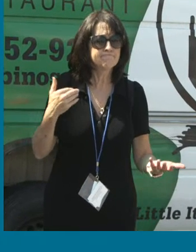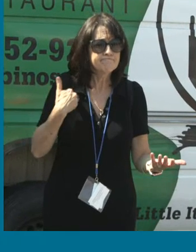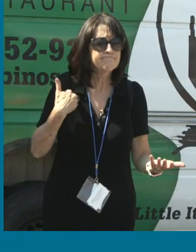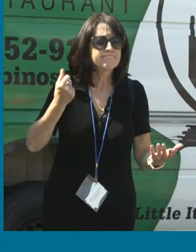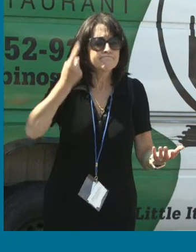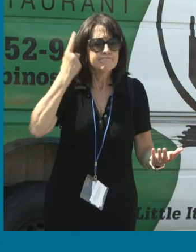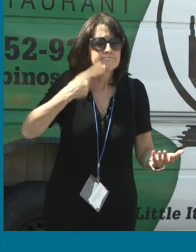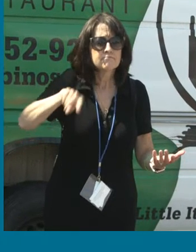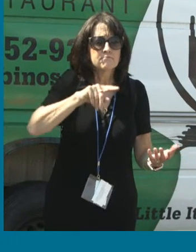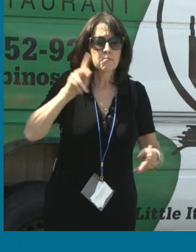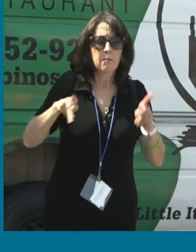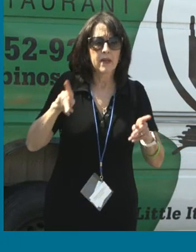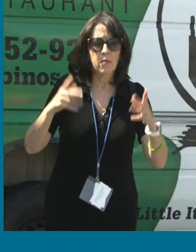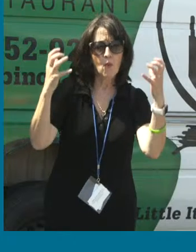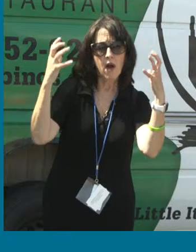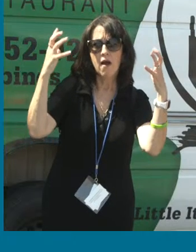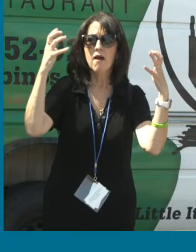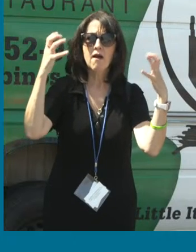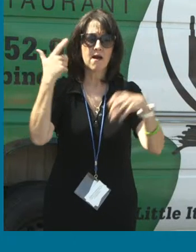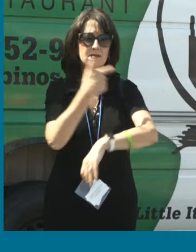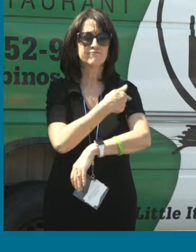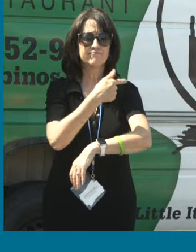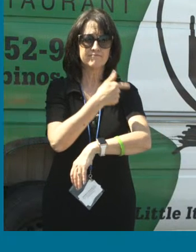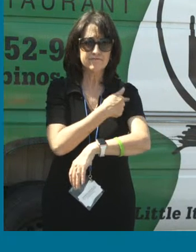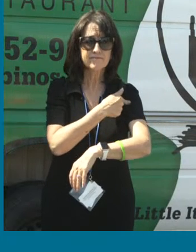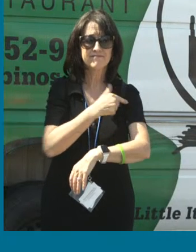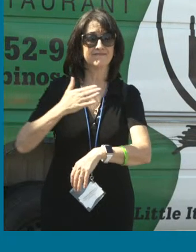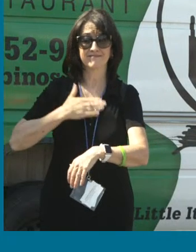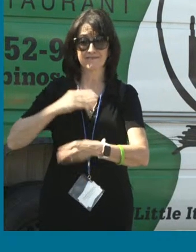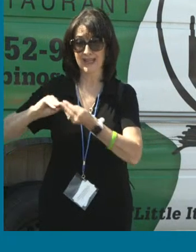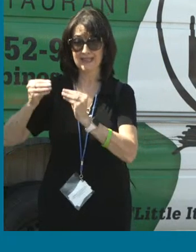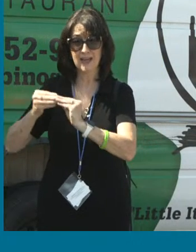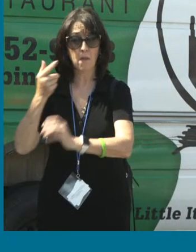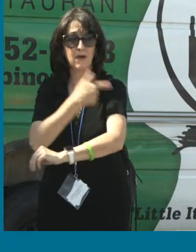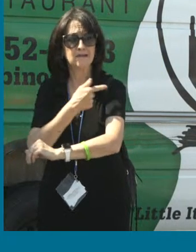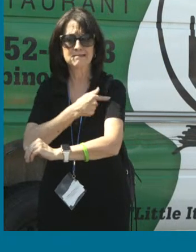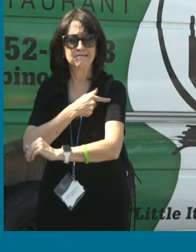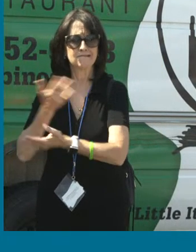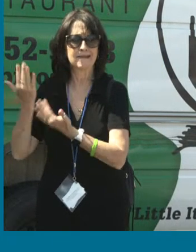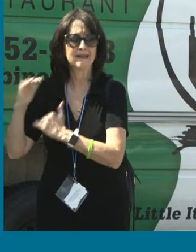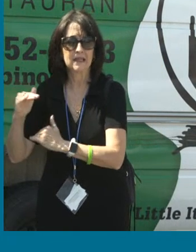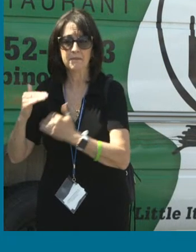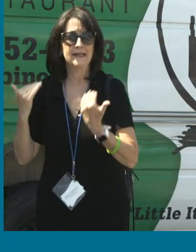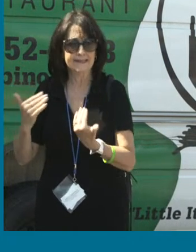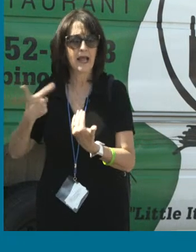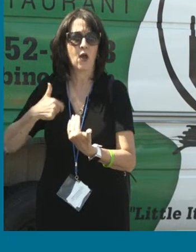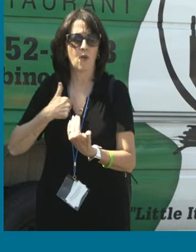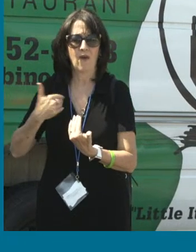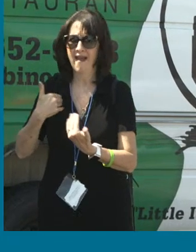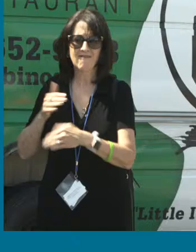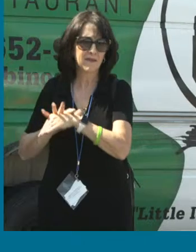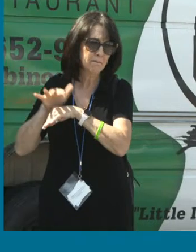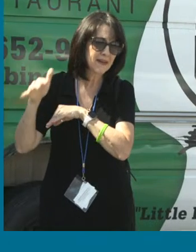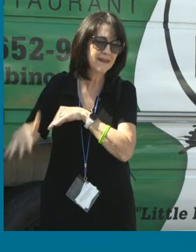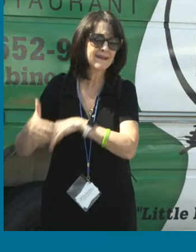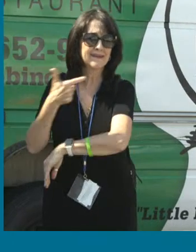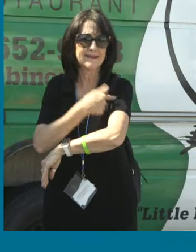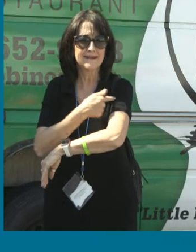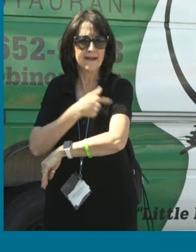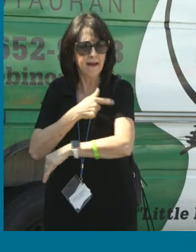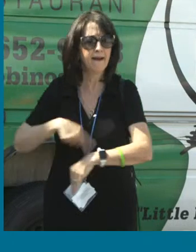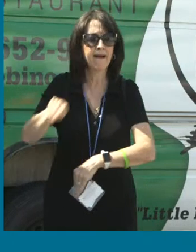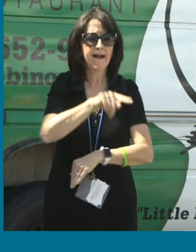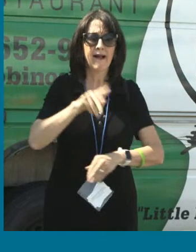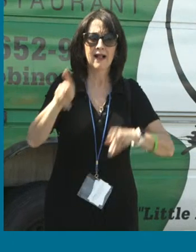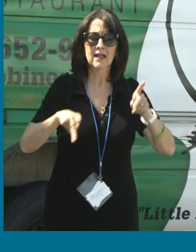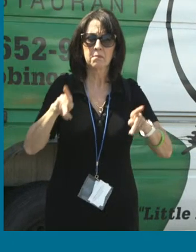than we had supply of the vaccines. In those days, the target population, those 65 and